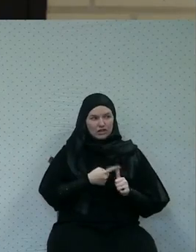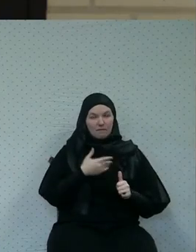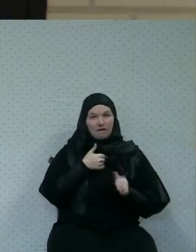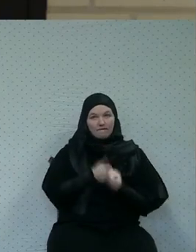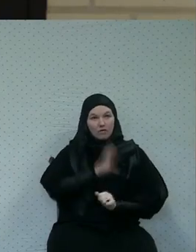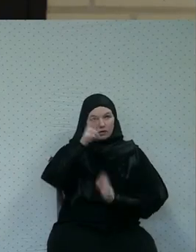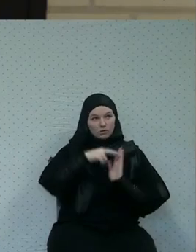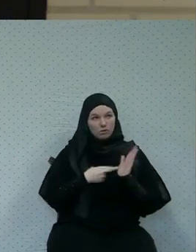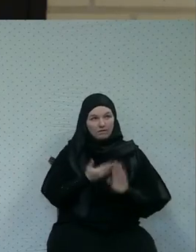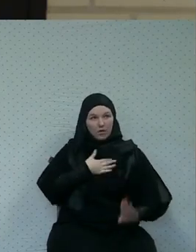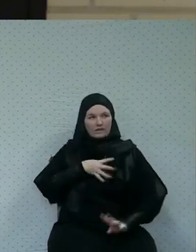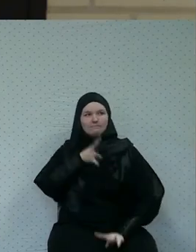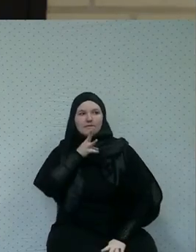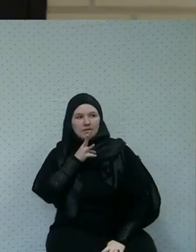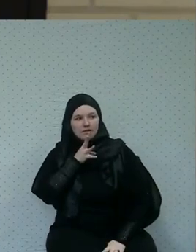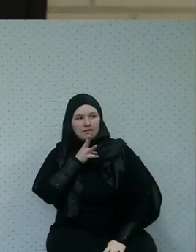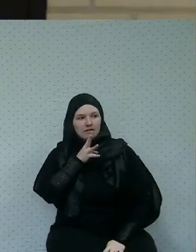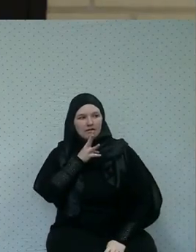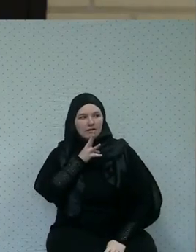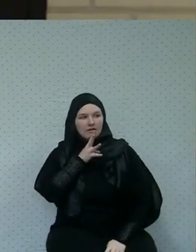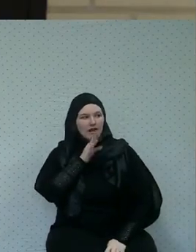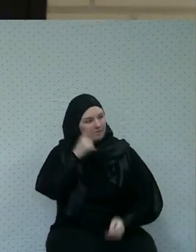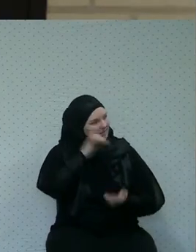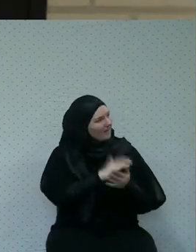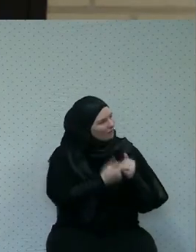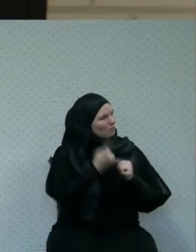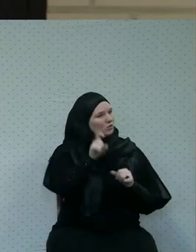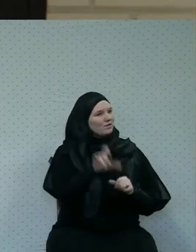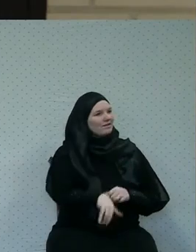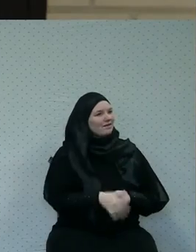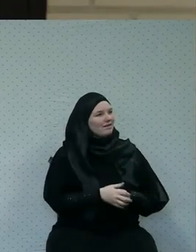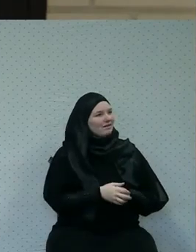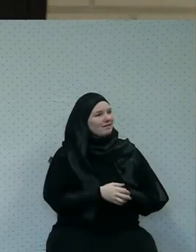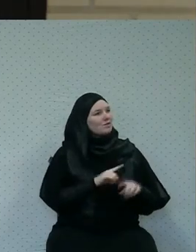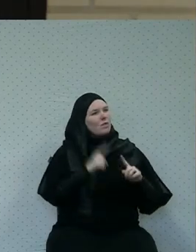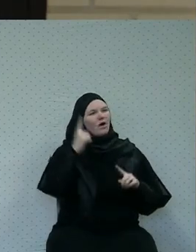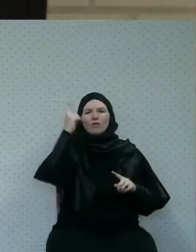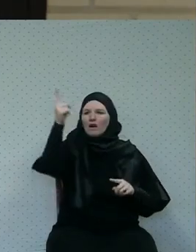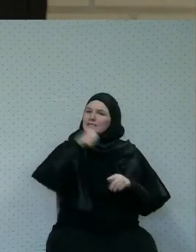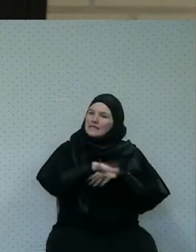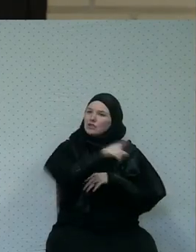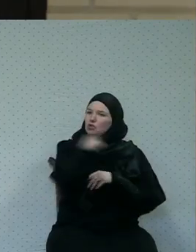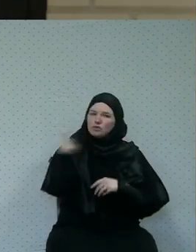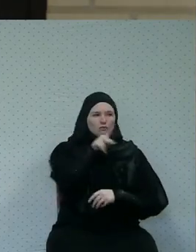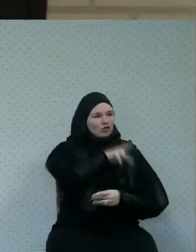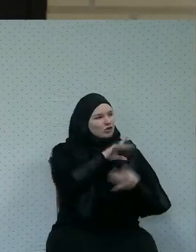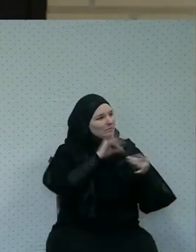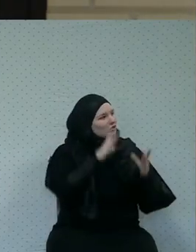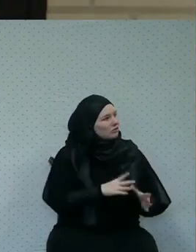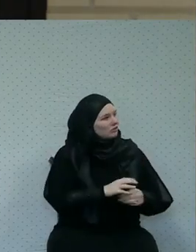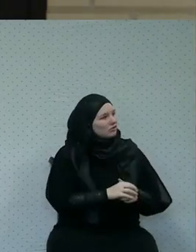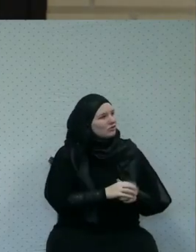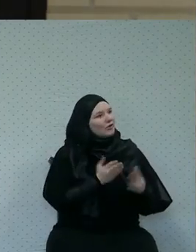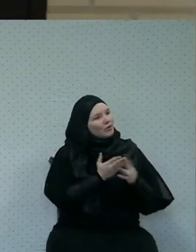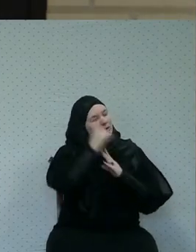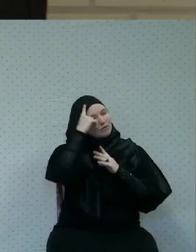And this is what I believe everybody should be doing. So Allah sends you messengers, either through dreams that you